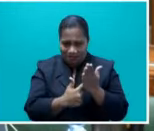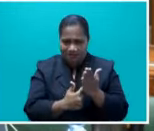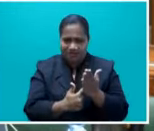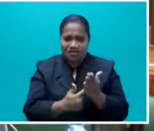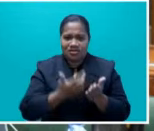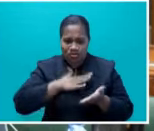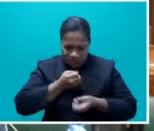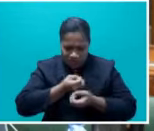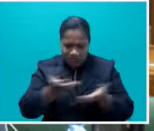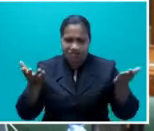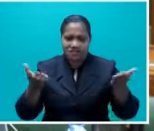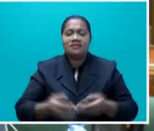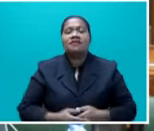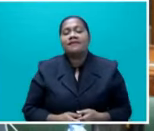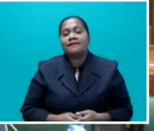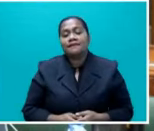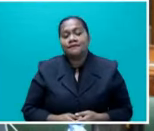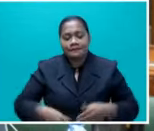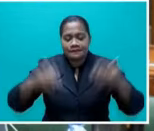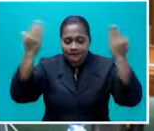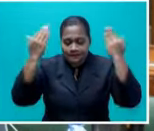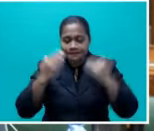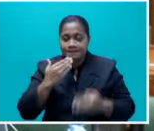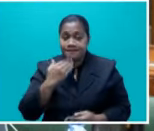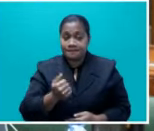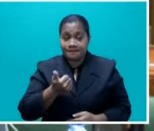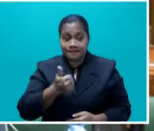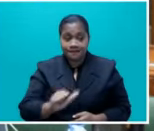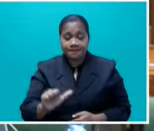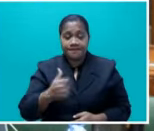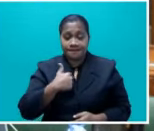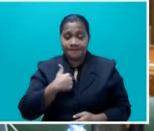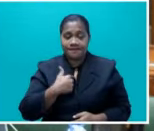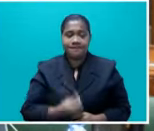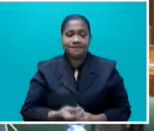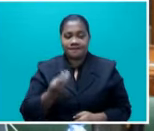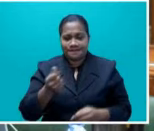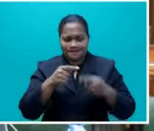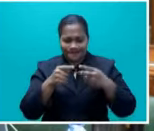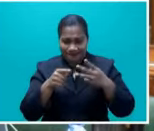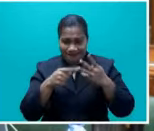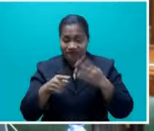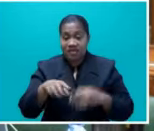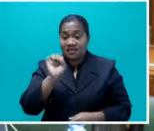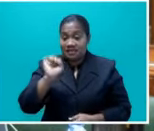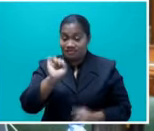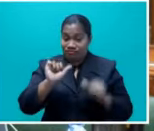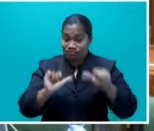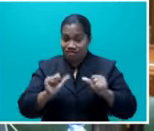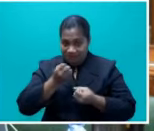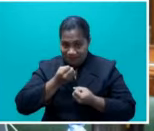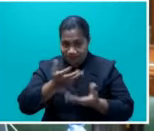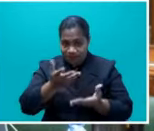convey. Madam Speaker, please allow me to refer to a few key statements made by His Excellency, which I personally believe